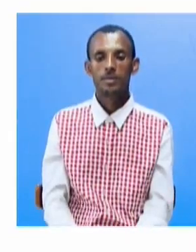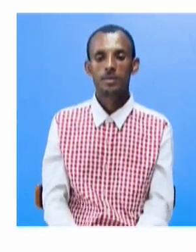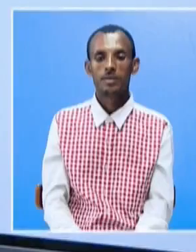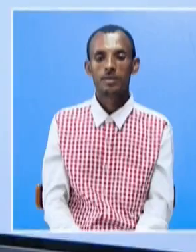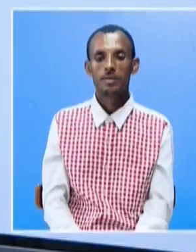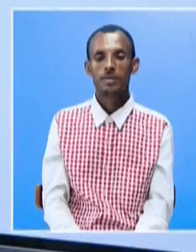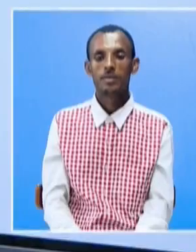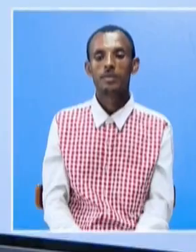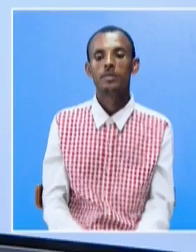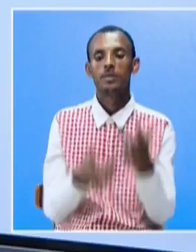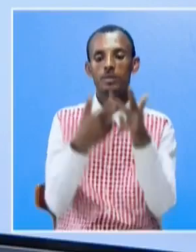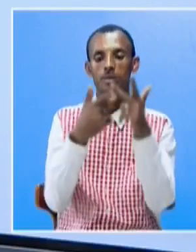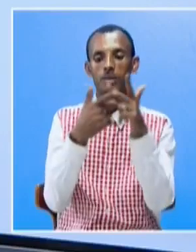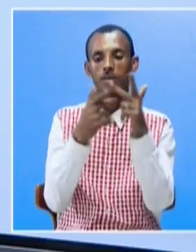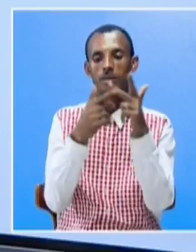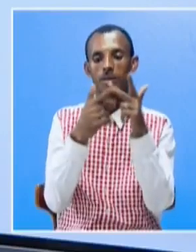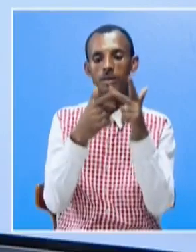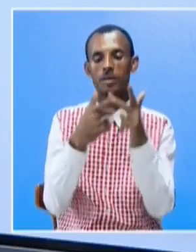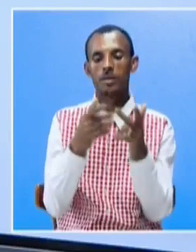Third piece.